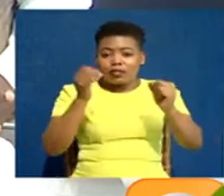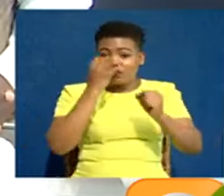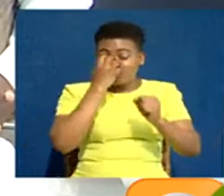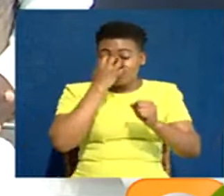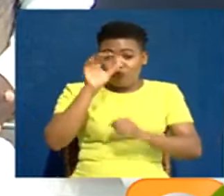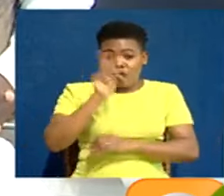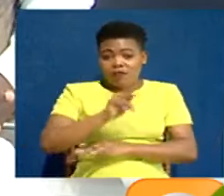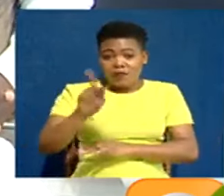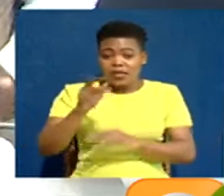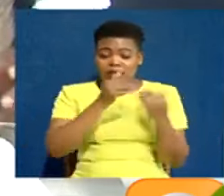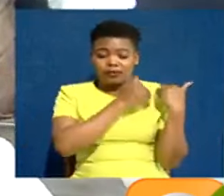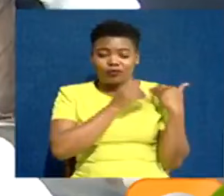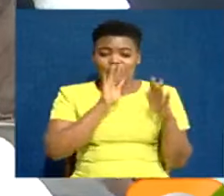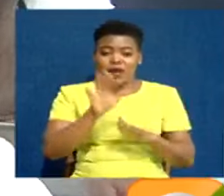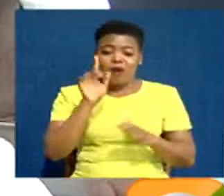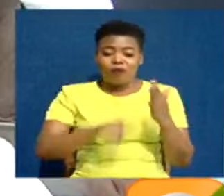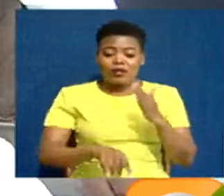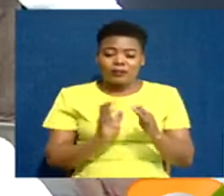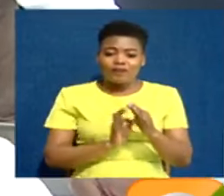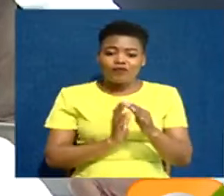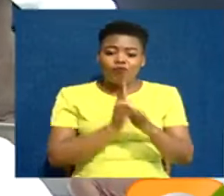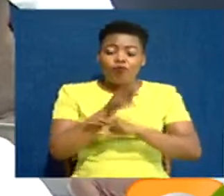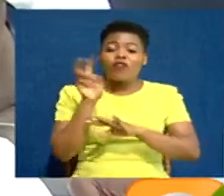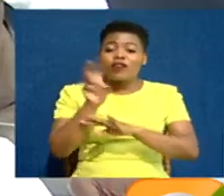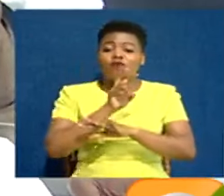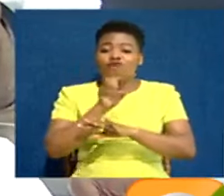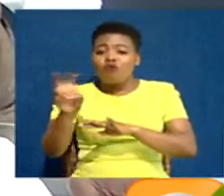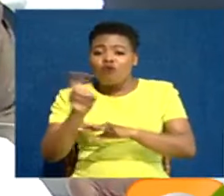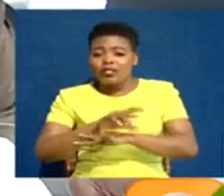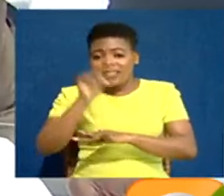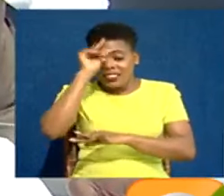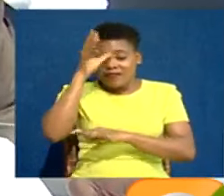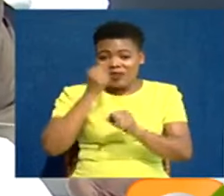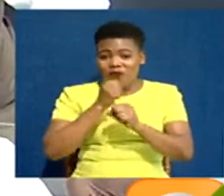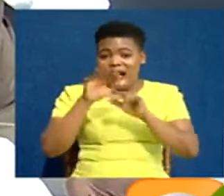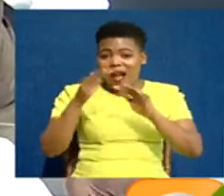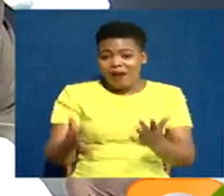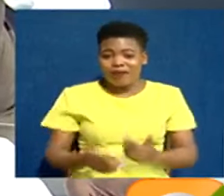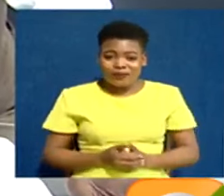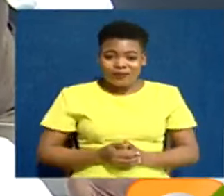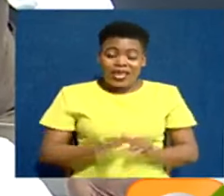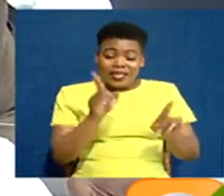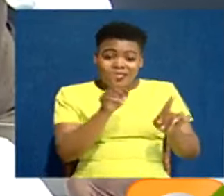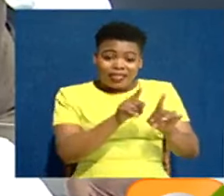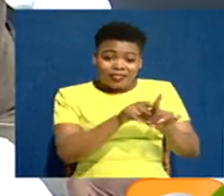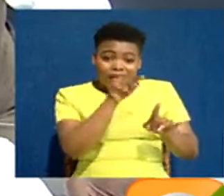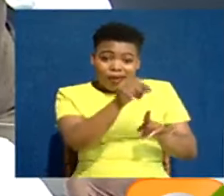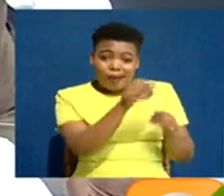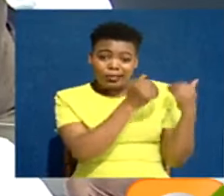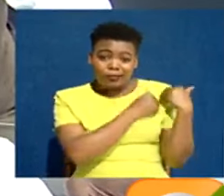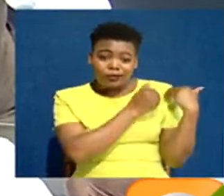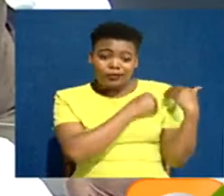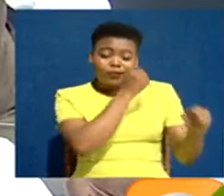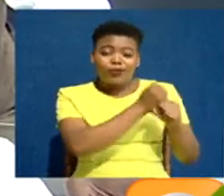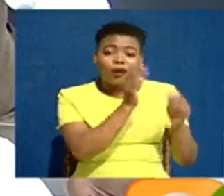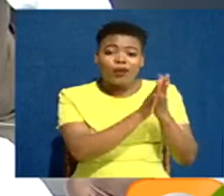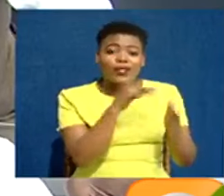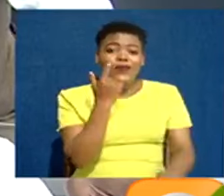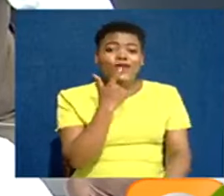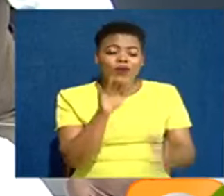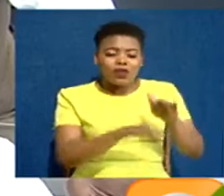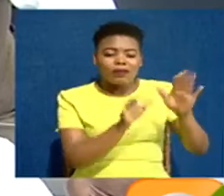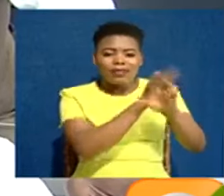roles include overseeing performance of government ministries. That's right. Now, the same role is also performed by Deputy President